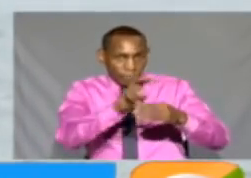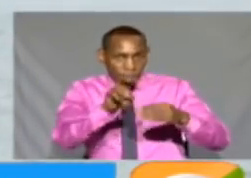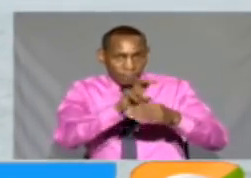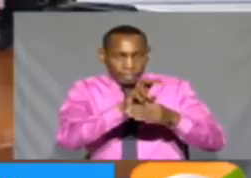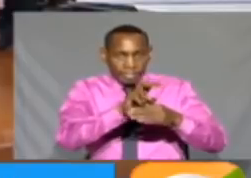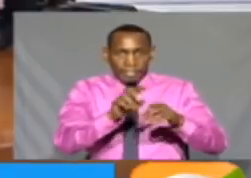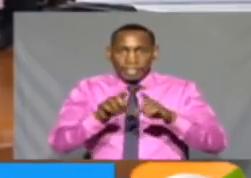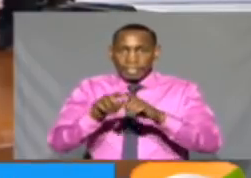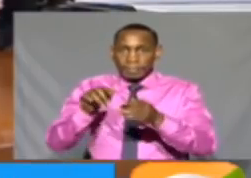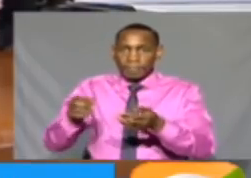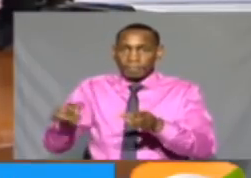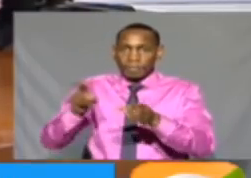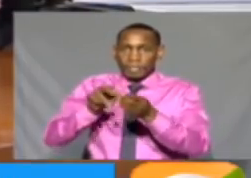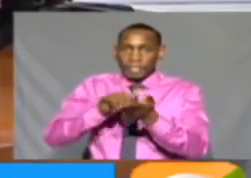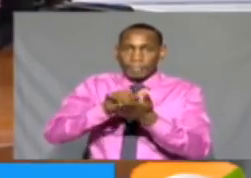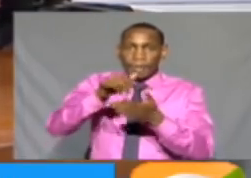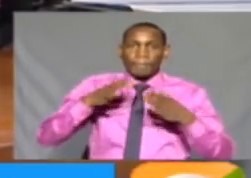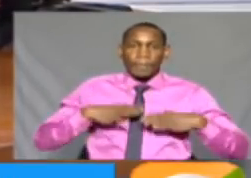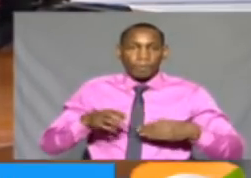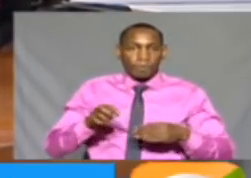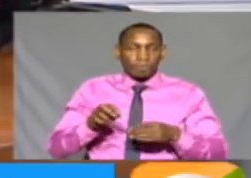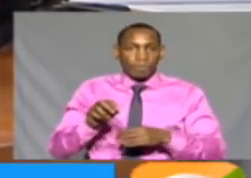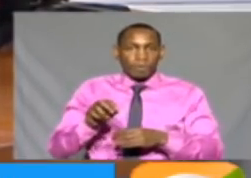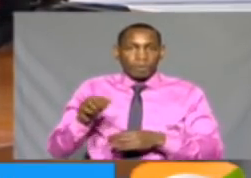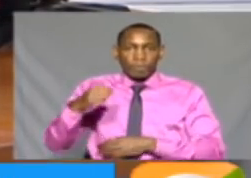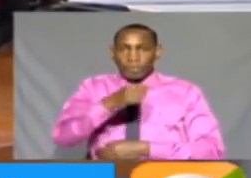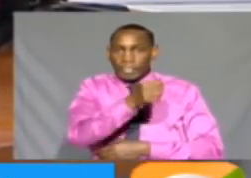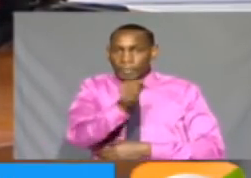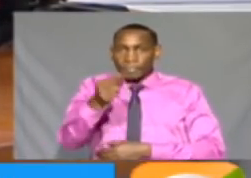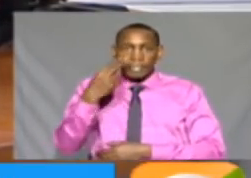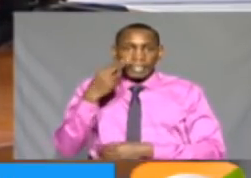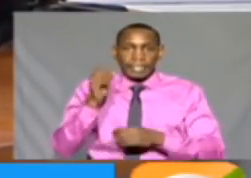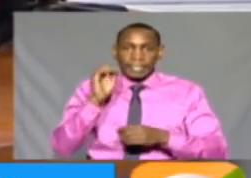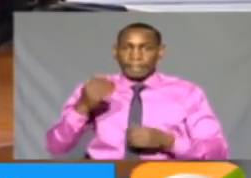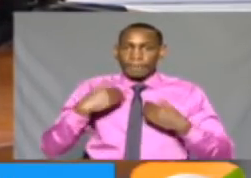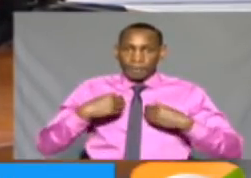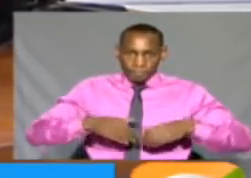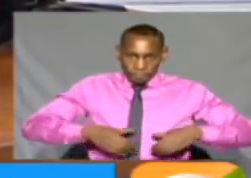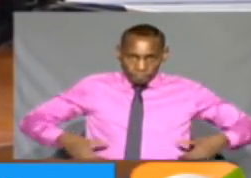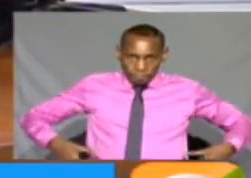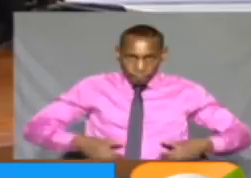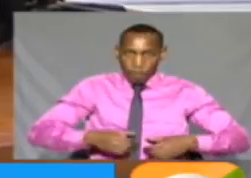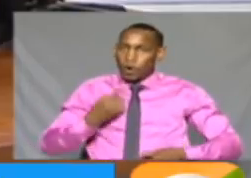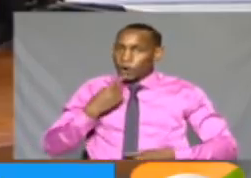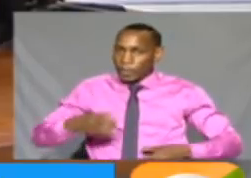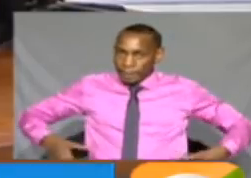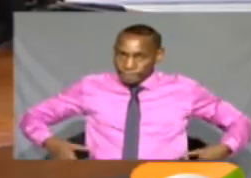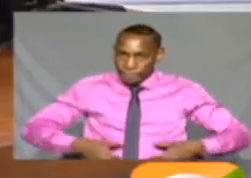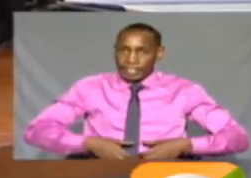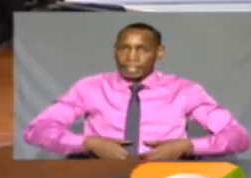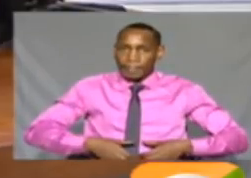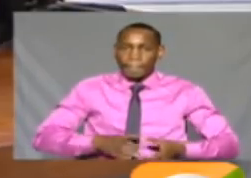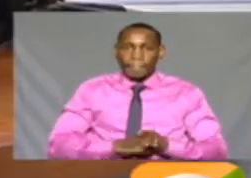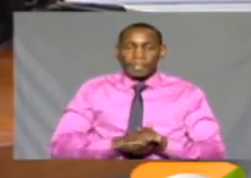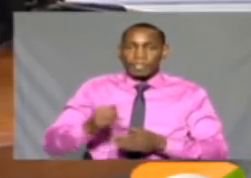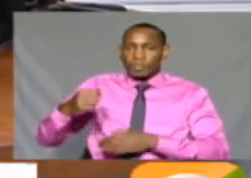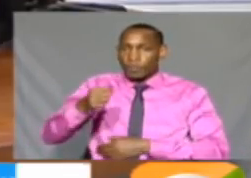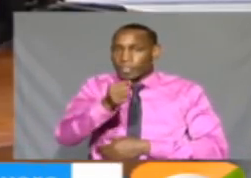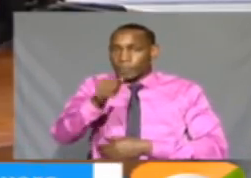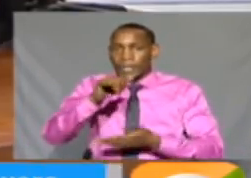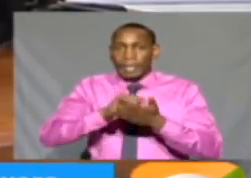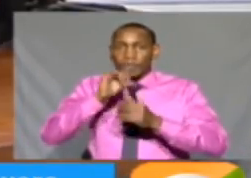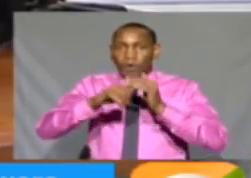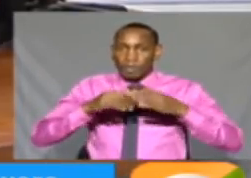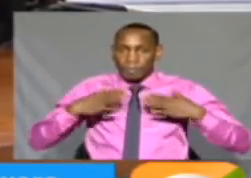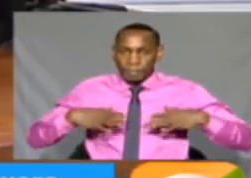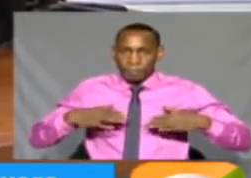aircraft, there are people who walk around to see whether you actually have that seatbelt. They tell you to fasten it, but someone actually still goes around and to make sure that you